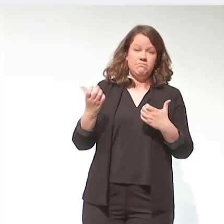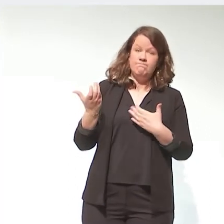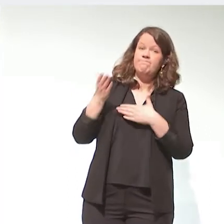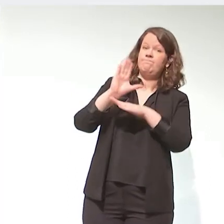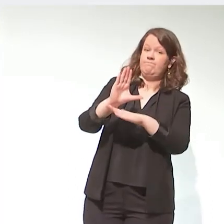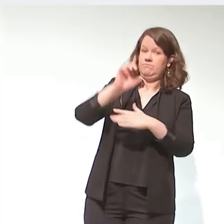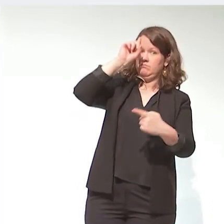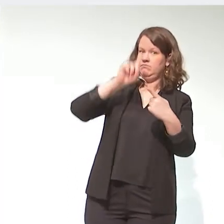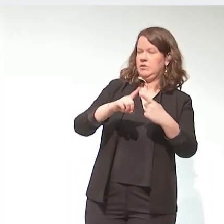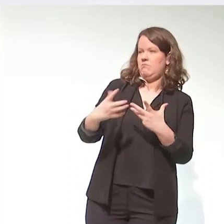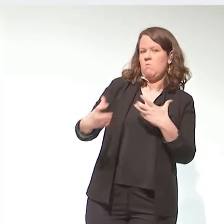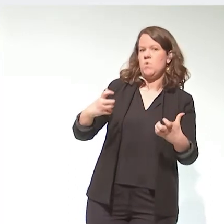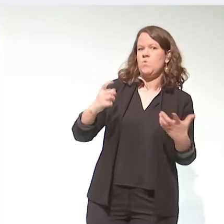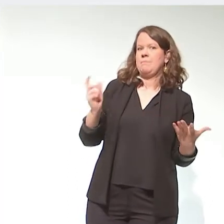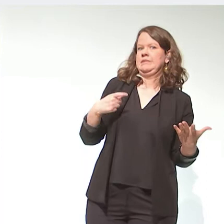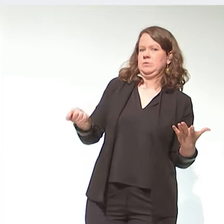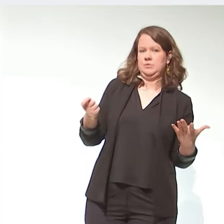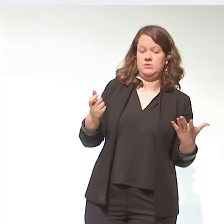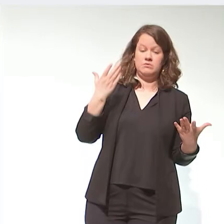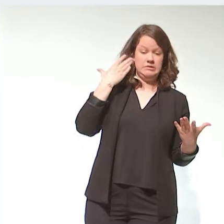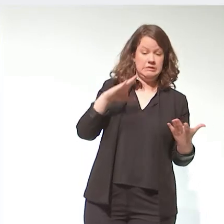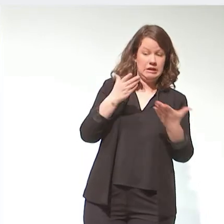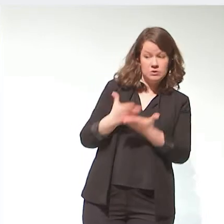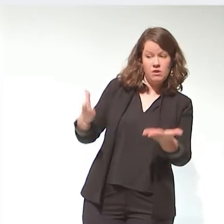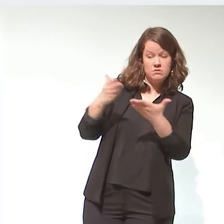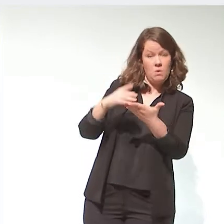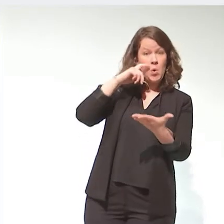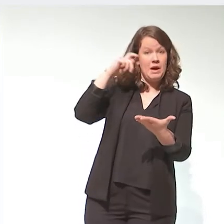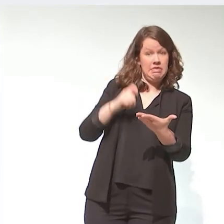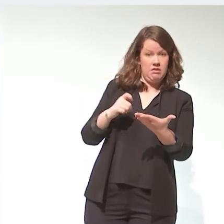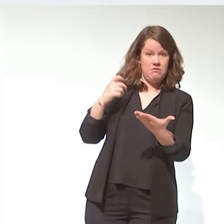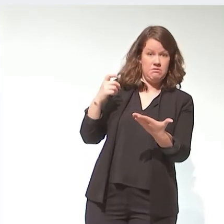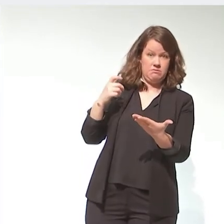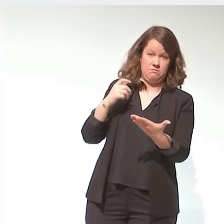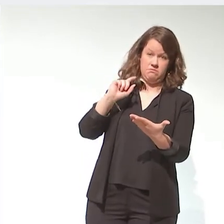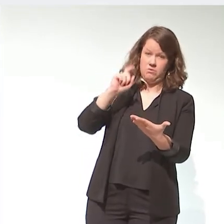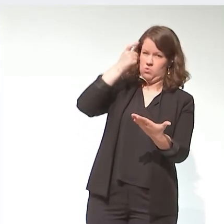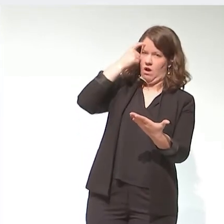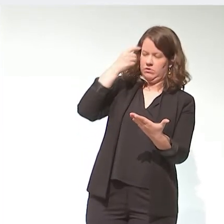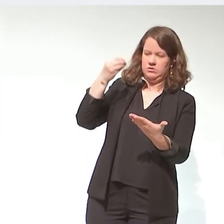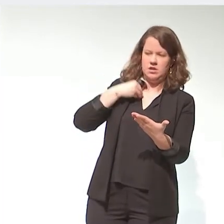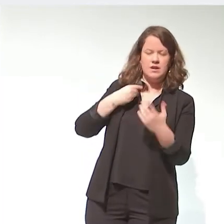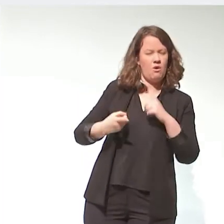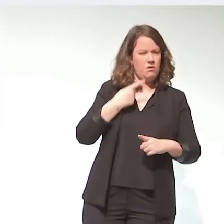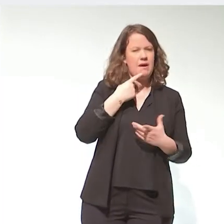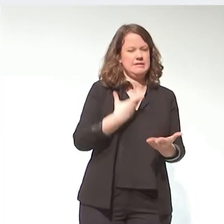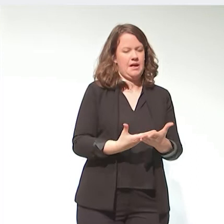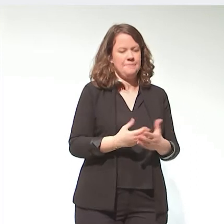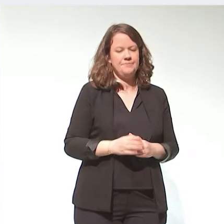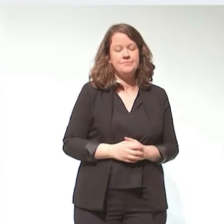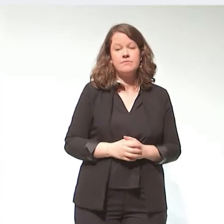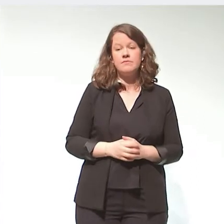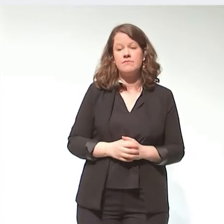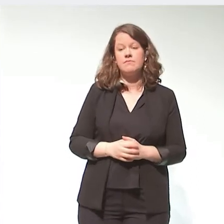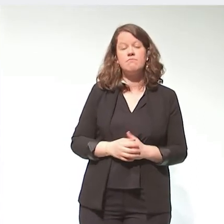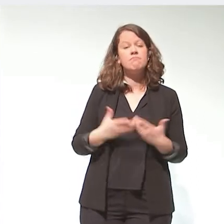context of Ukraine. And regarding the barriers that we are facing now, of course, number of years Lithuania is